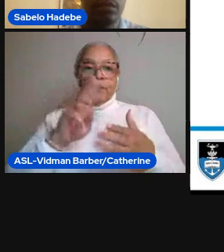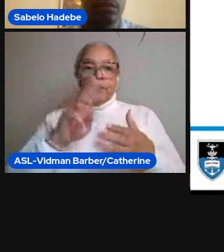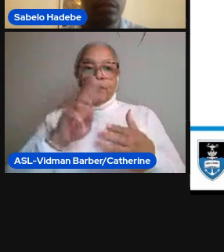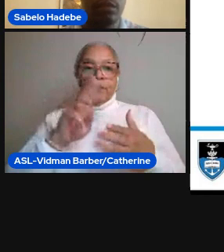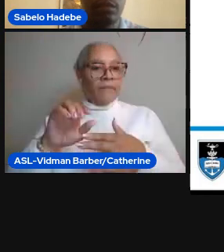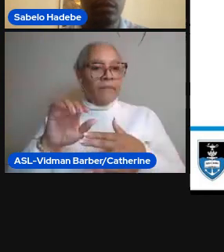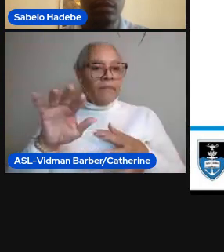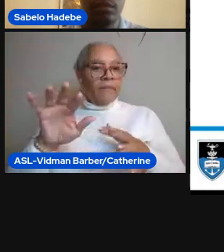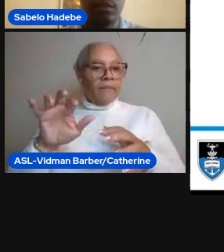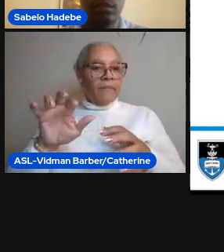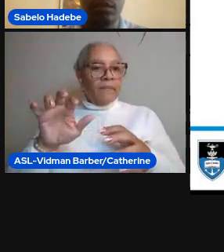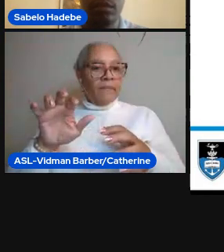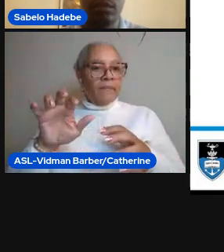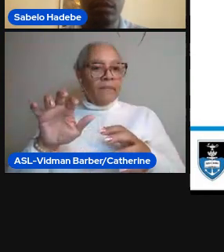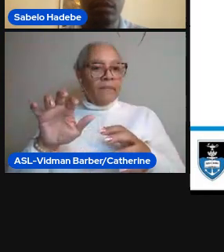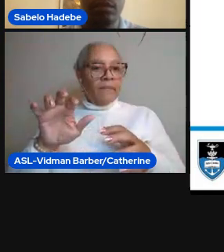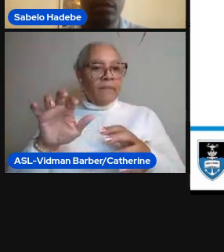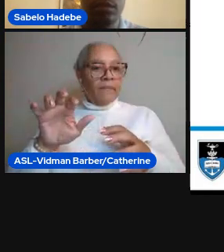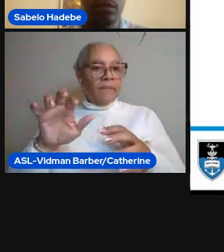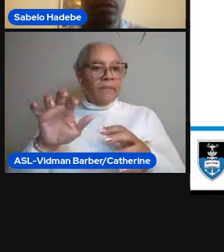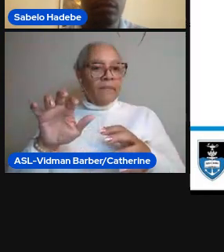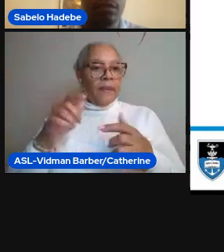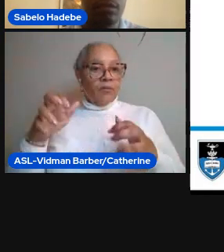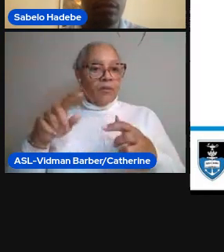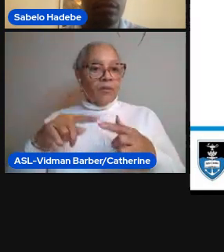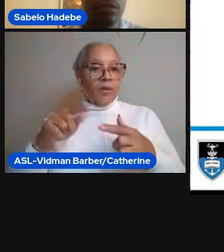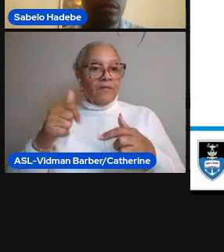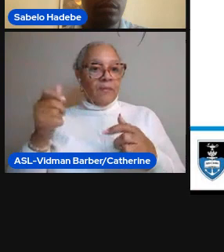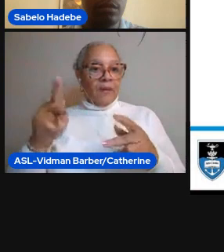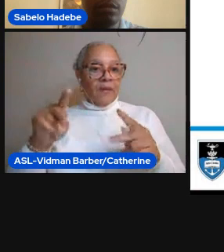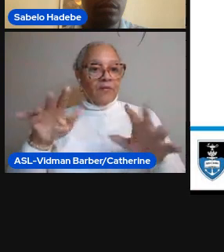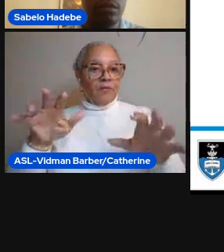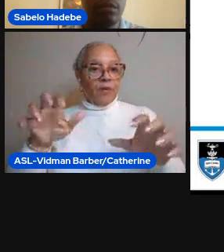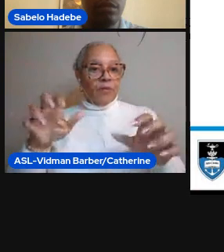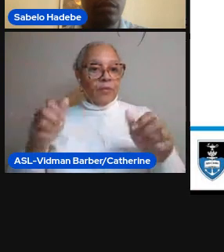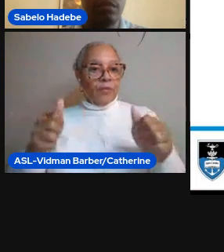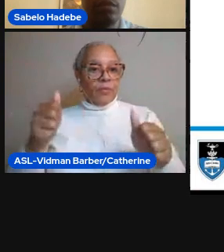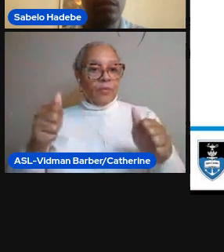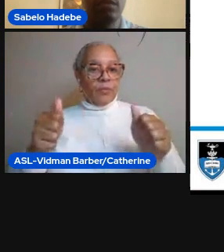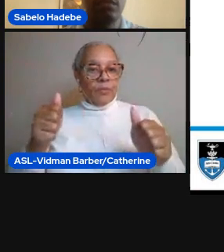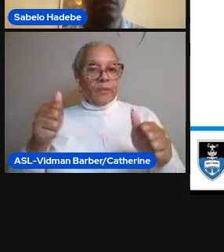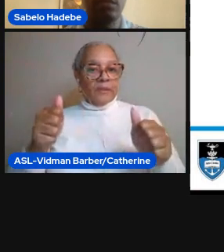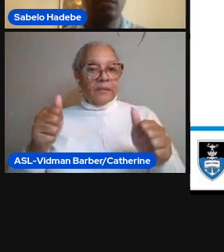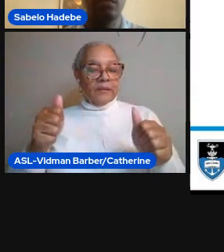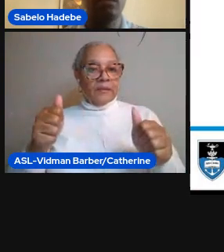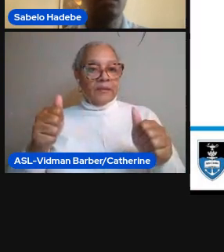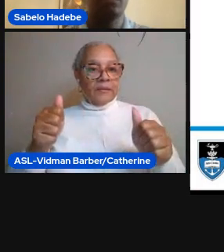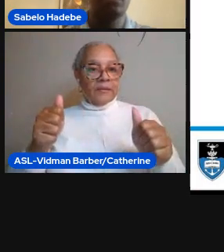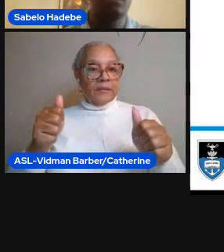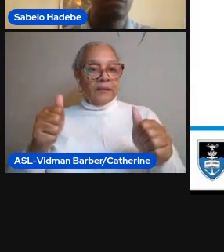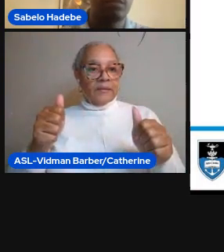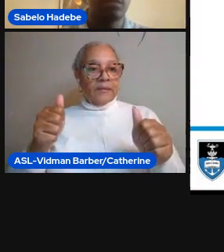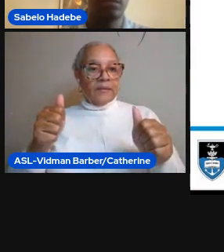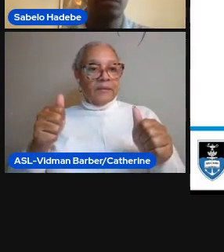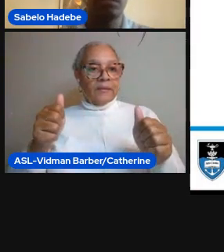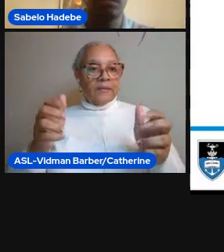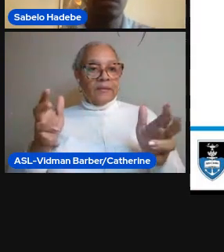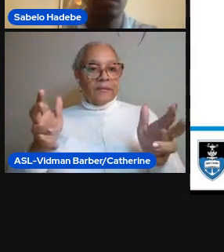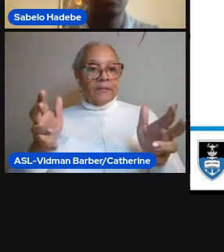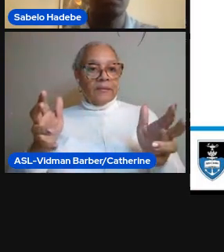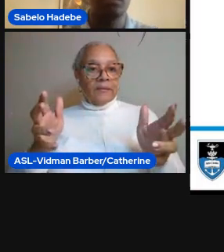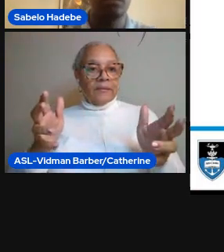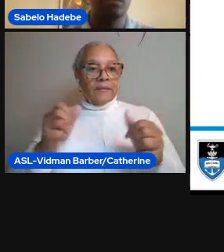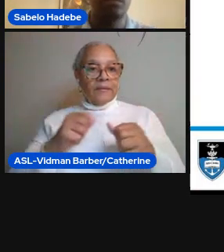He returned to South Africa after being awarded a Robert Bosch Fellowship in 2017. His main research focus is